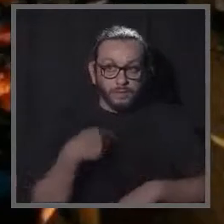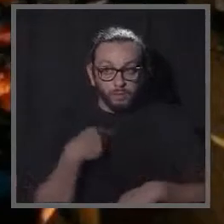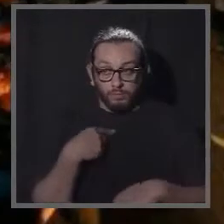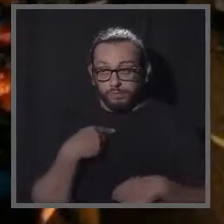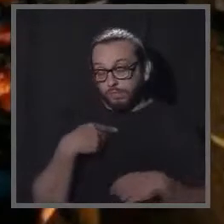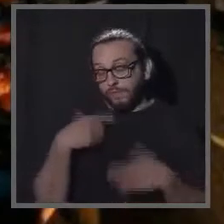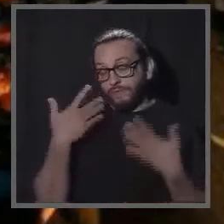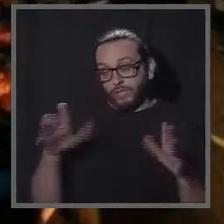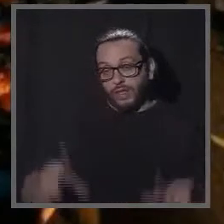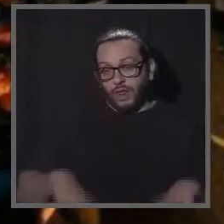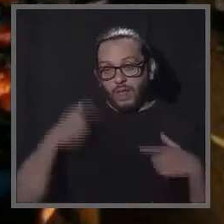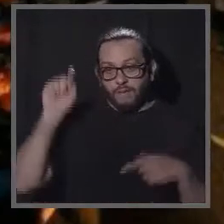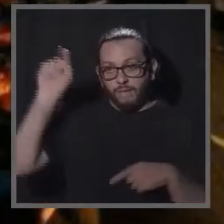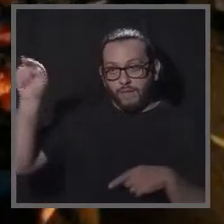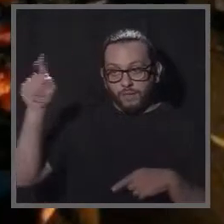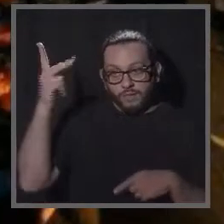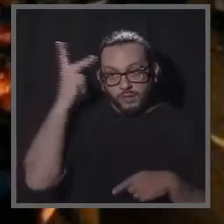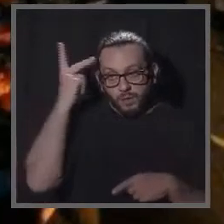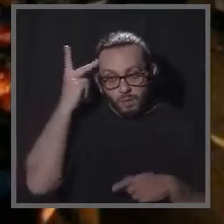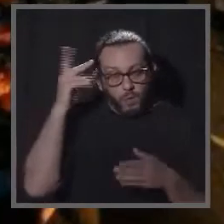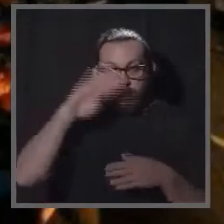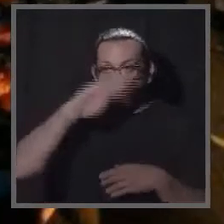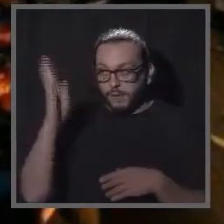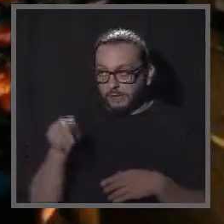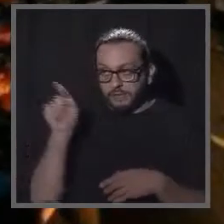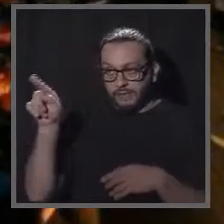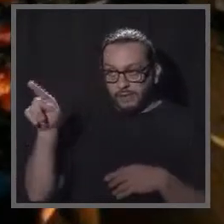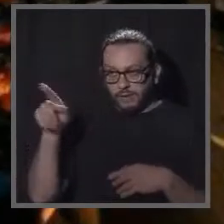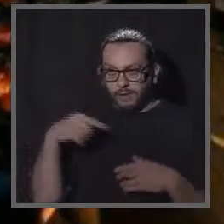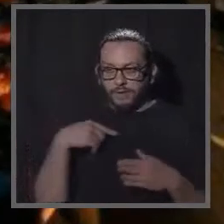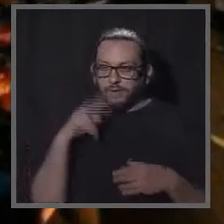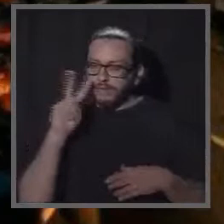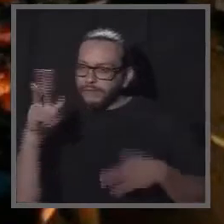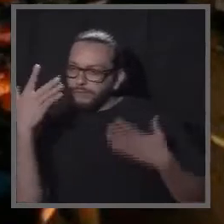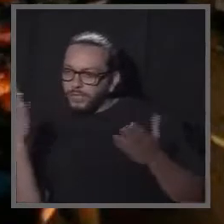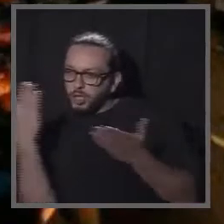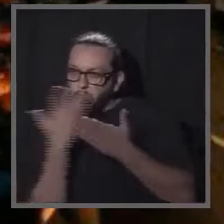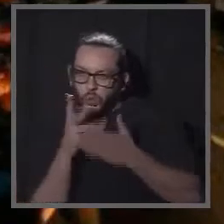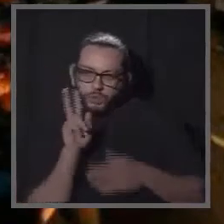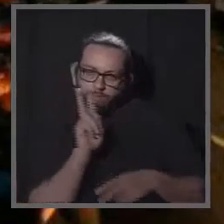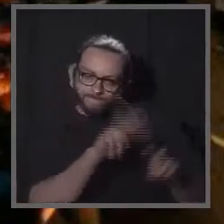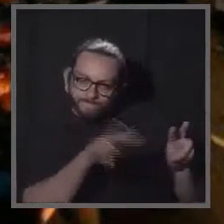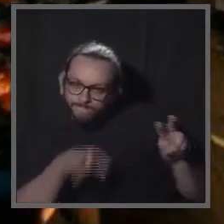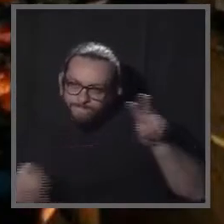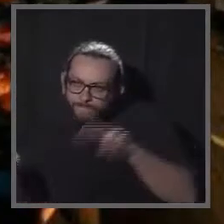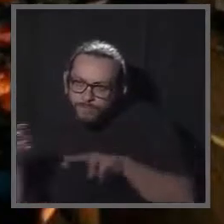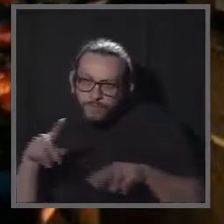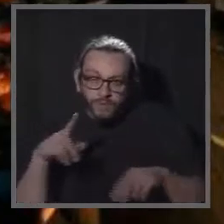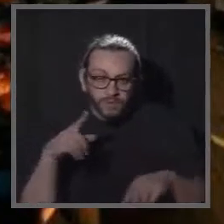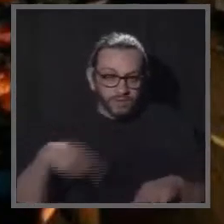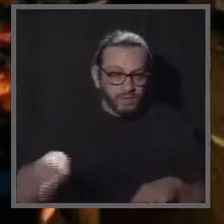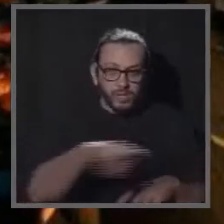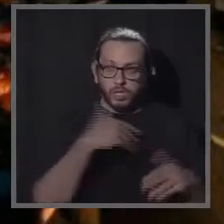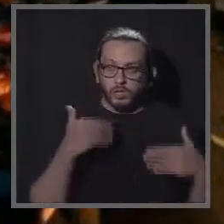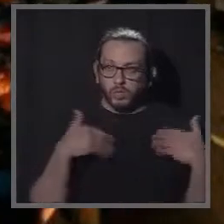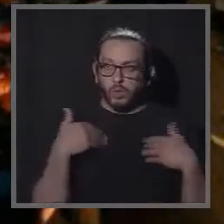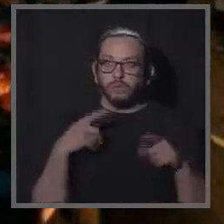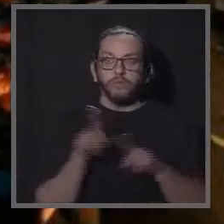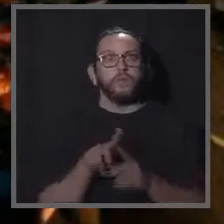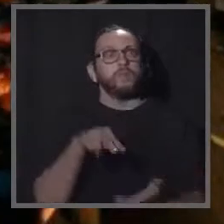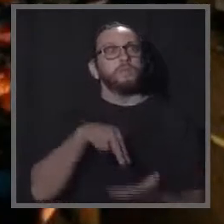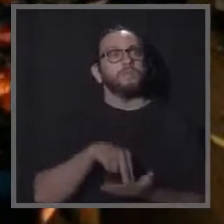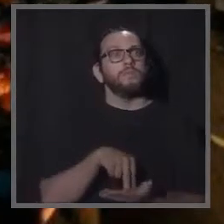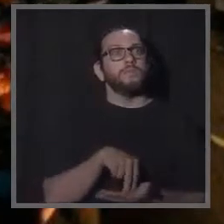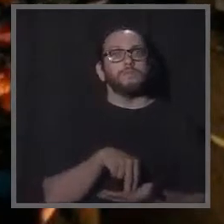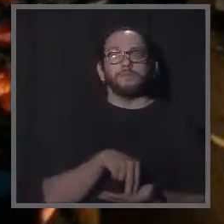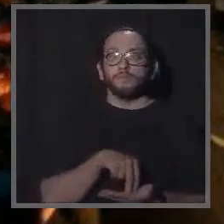in Brazil and I had visited these schools that were being occupied by these students. And they didn't just occupy